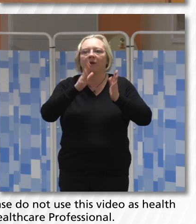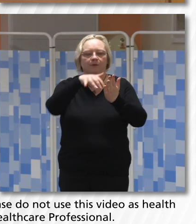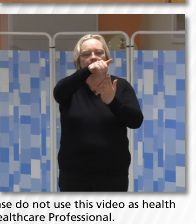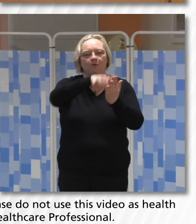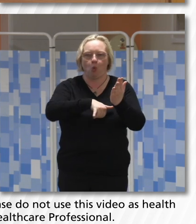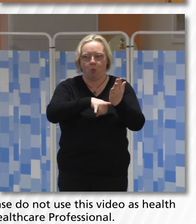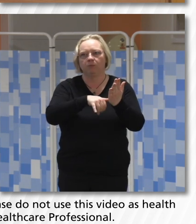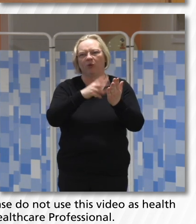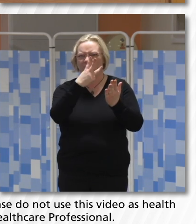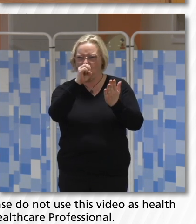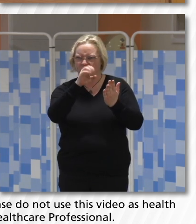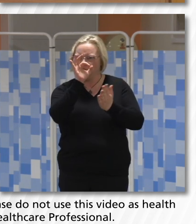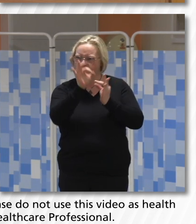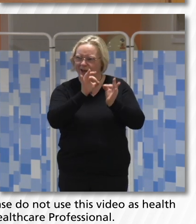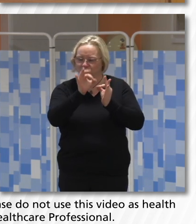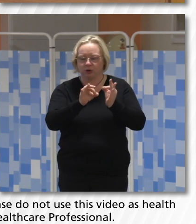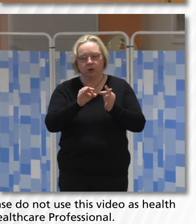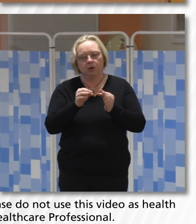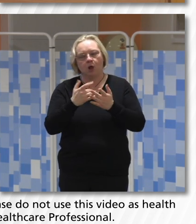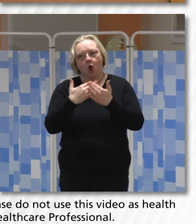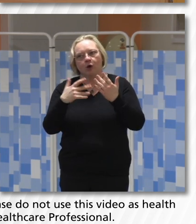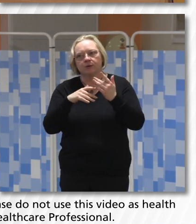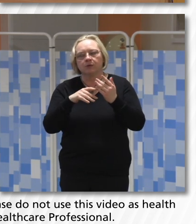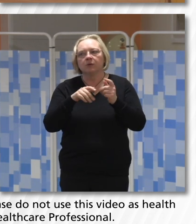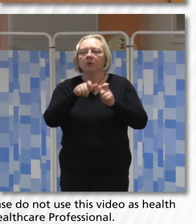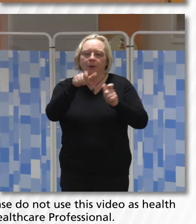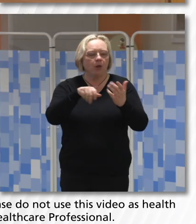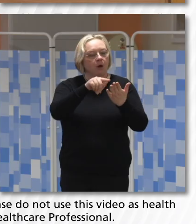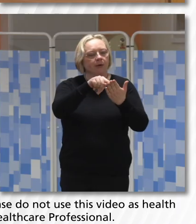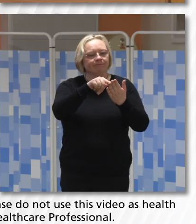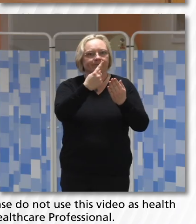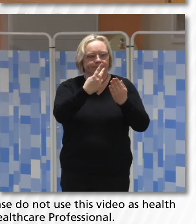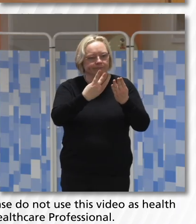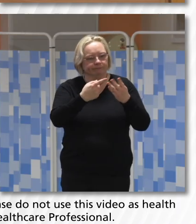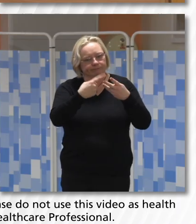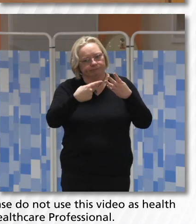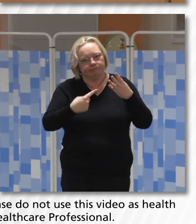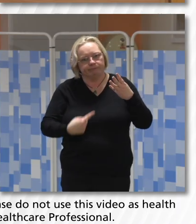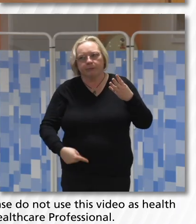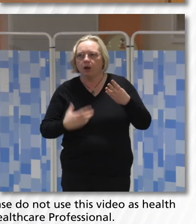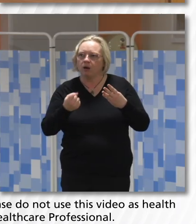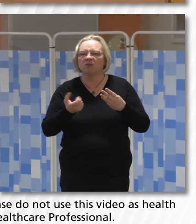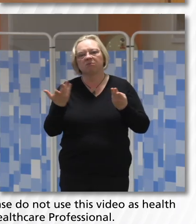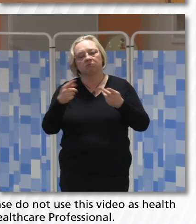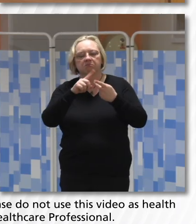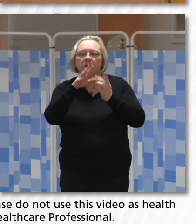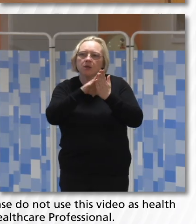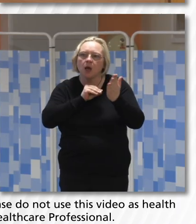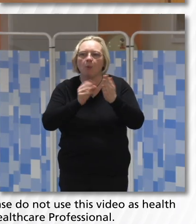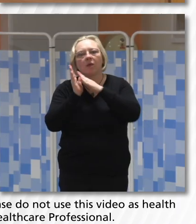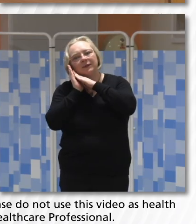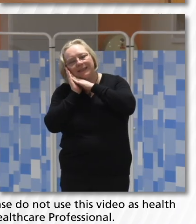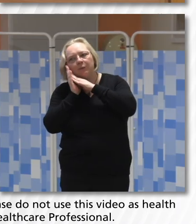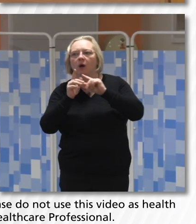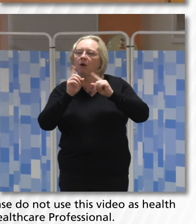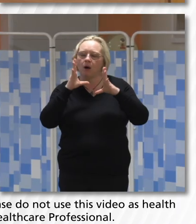30 questions in it. And people often have more than one of these symptoms as well. They can have sleep problems where they can't stay asleep or they